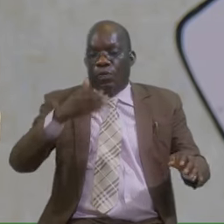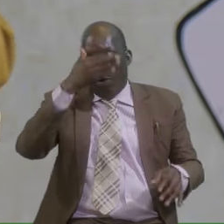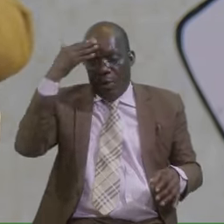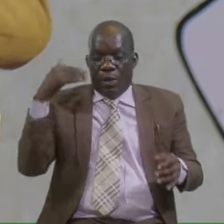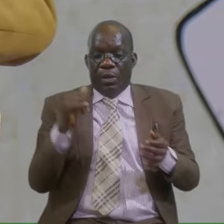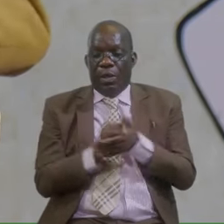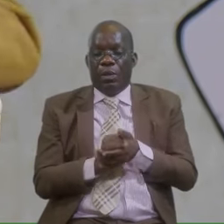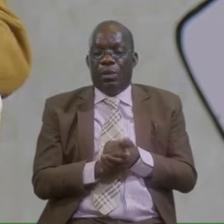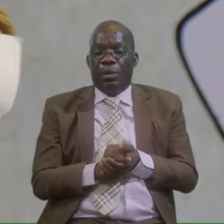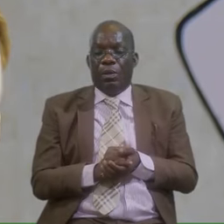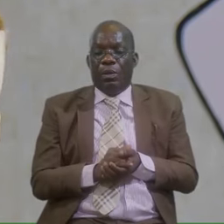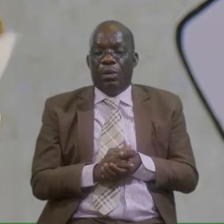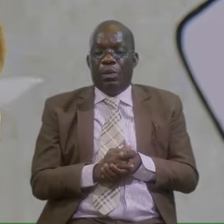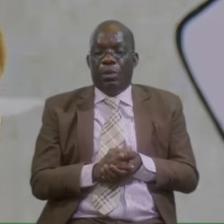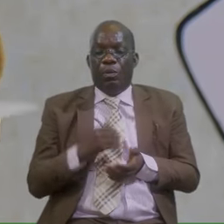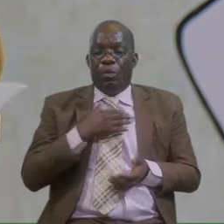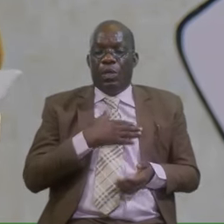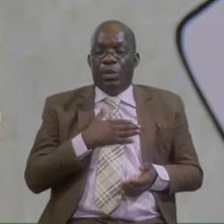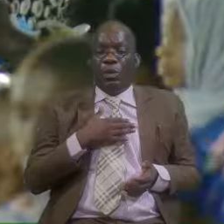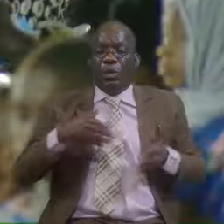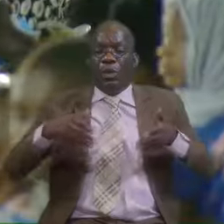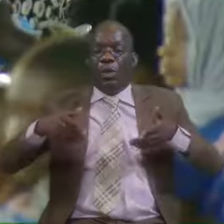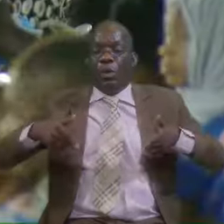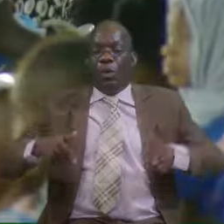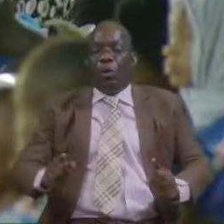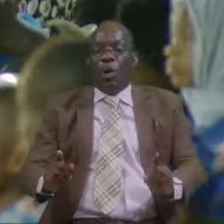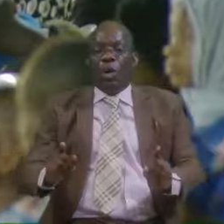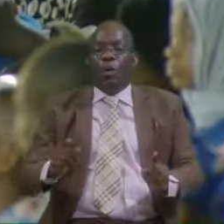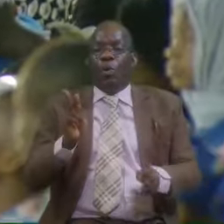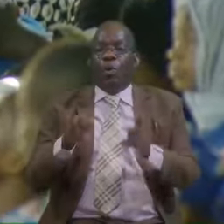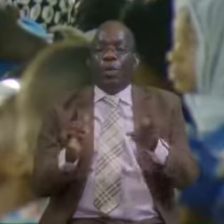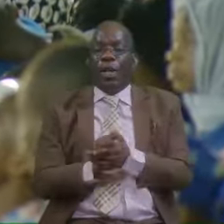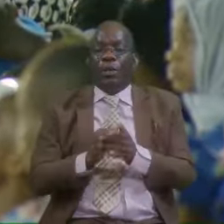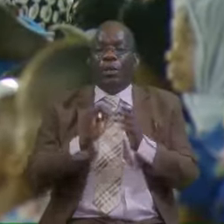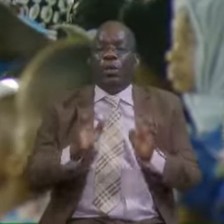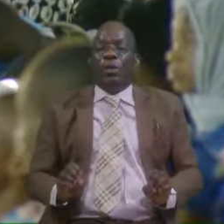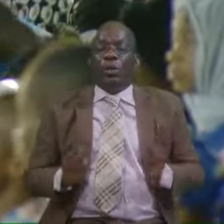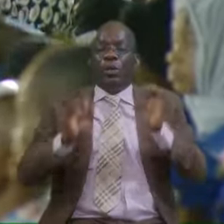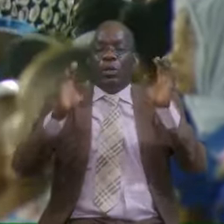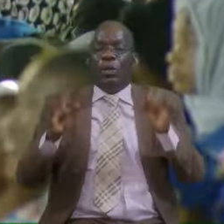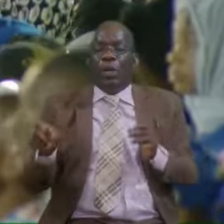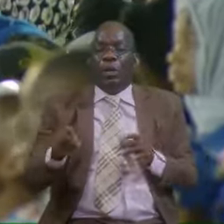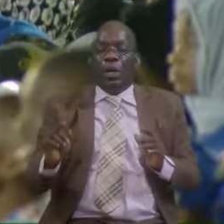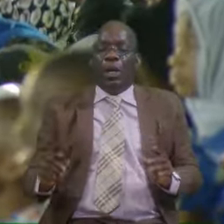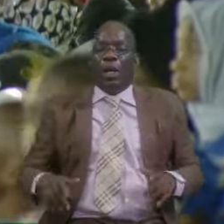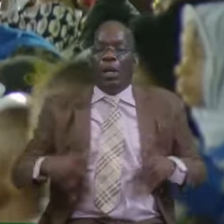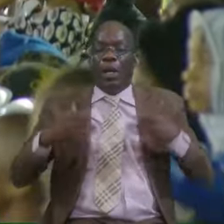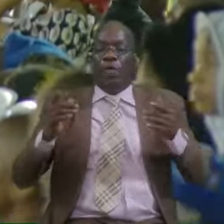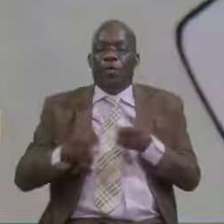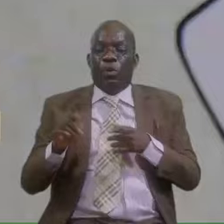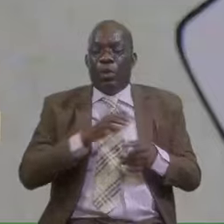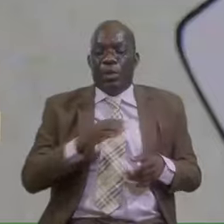please, while those who gave their lives to Christ are giving their details